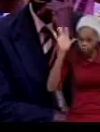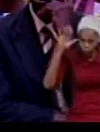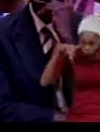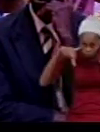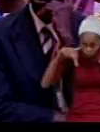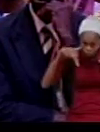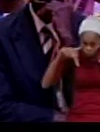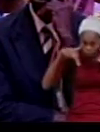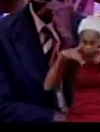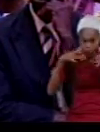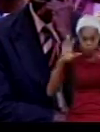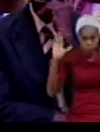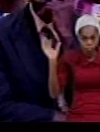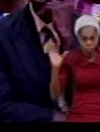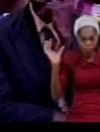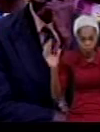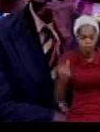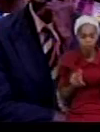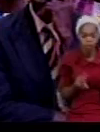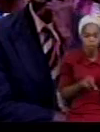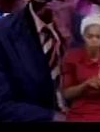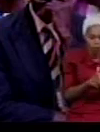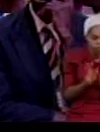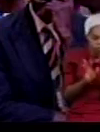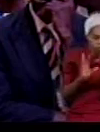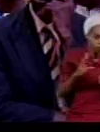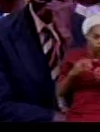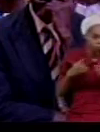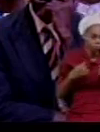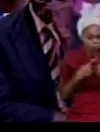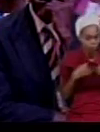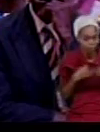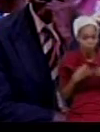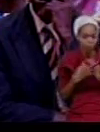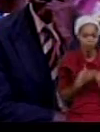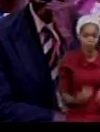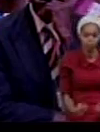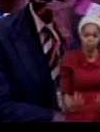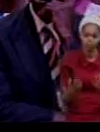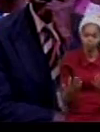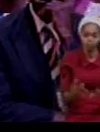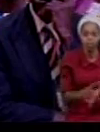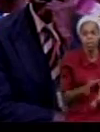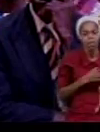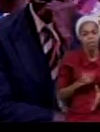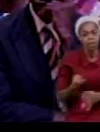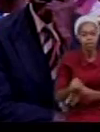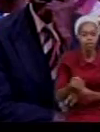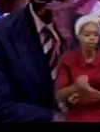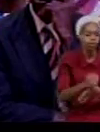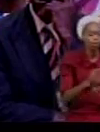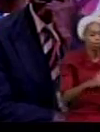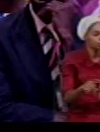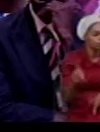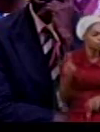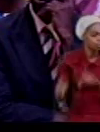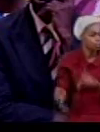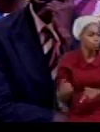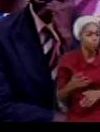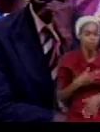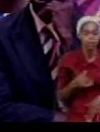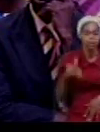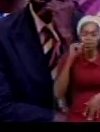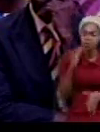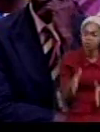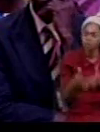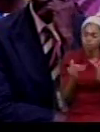they kill during that festive and the drink and other things that they shared. So some people said